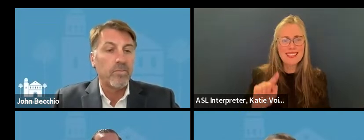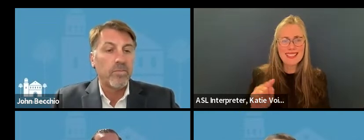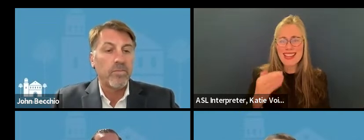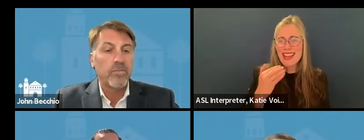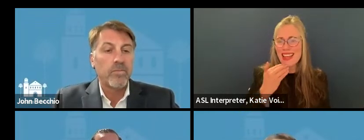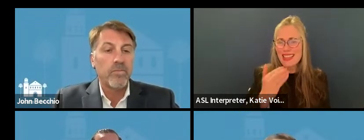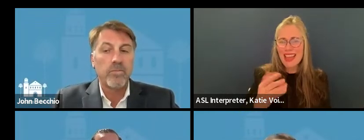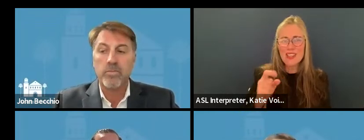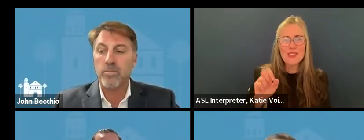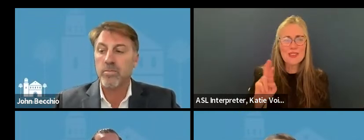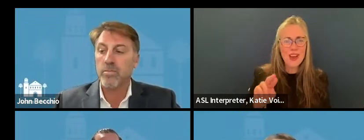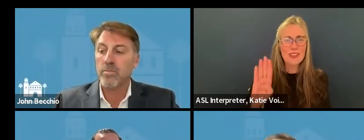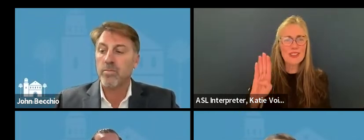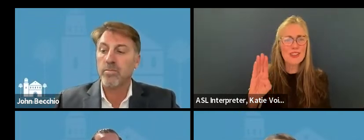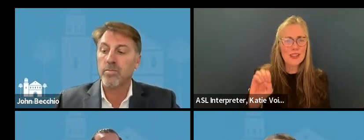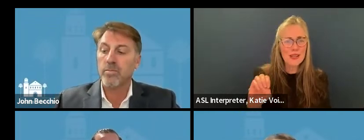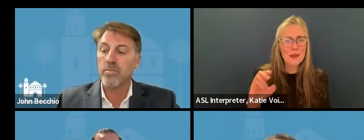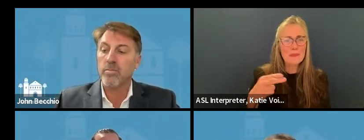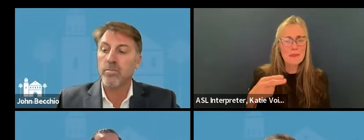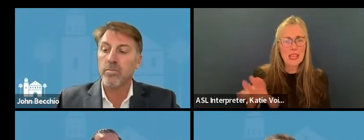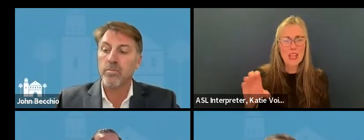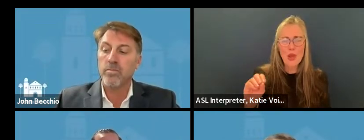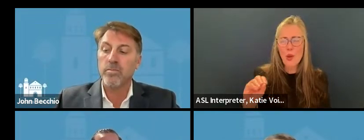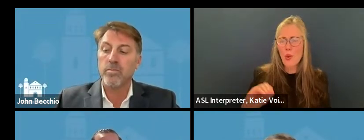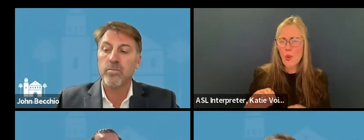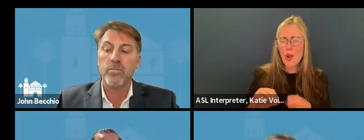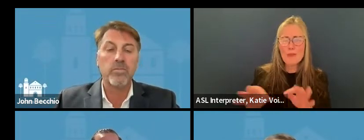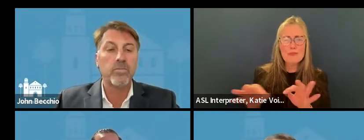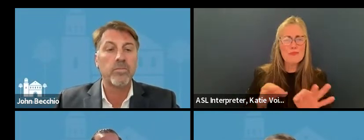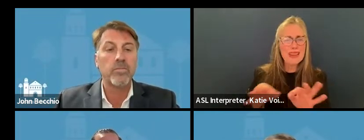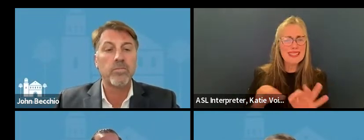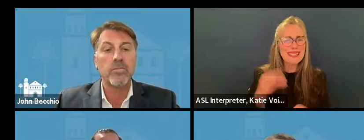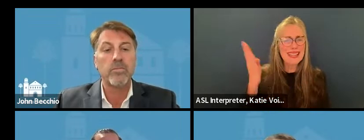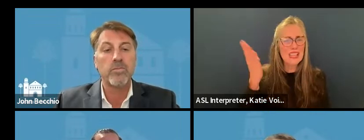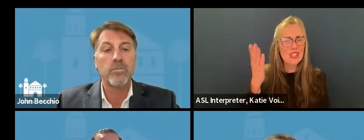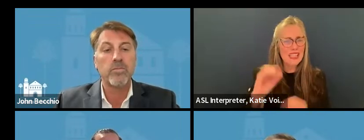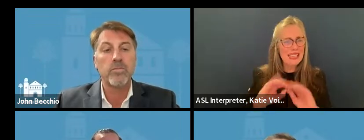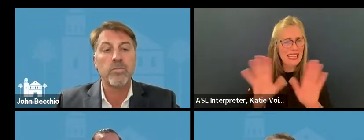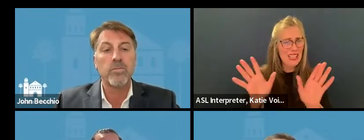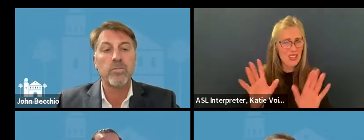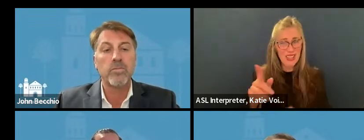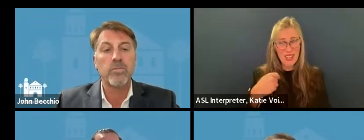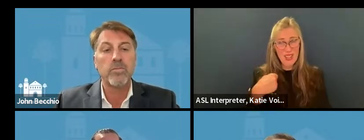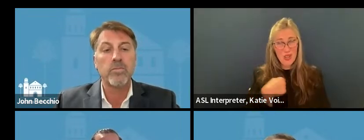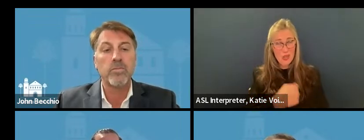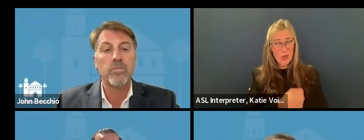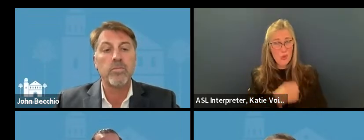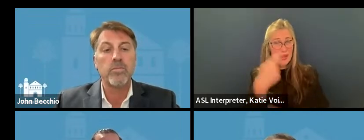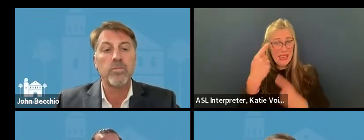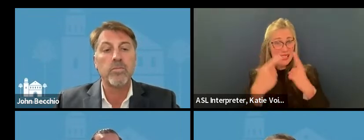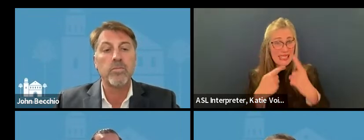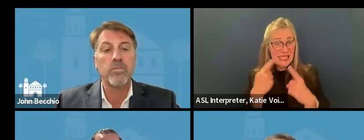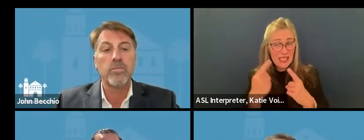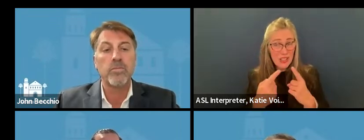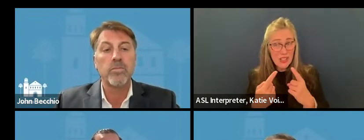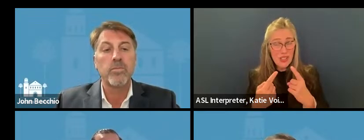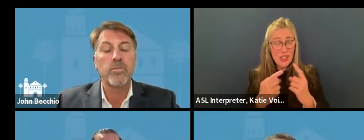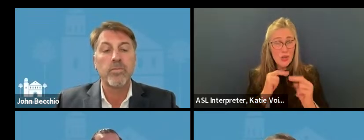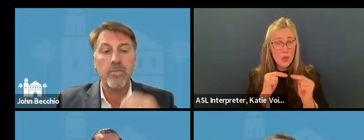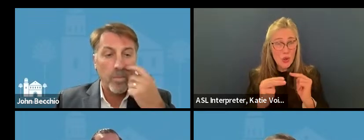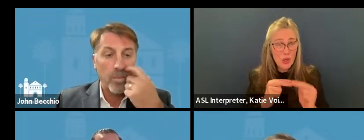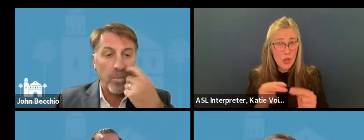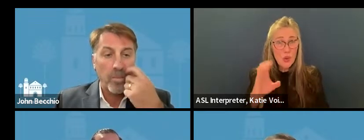Becchio. Very clear presentation. Will we be also considering negotiation with CSEA or